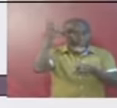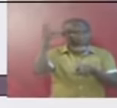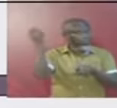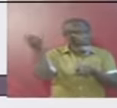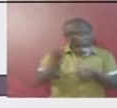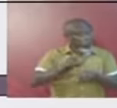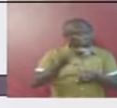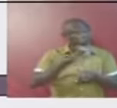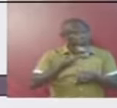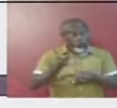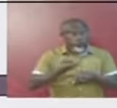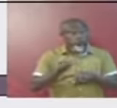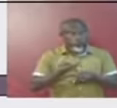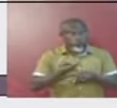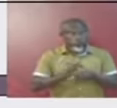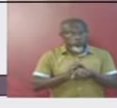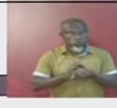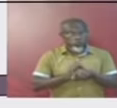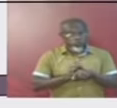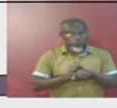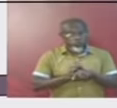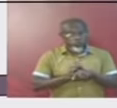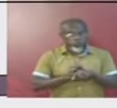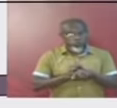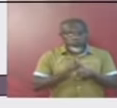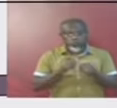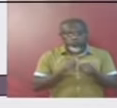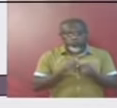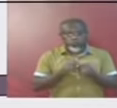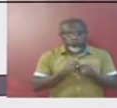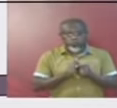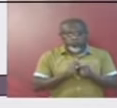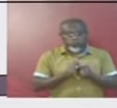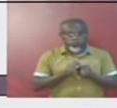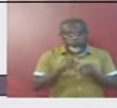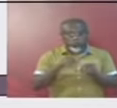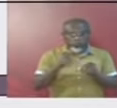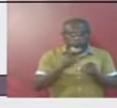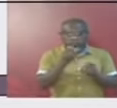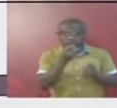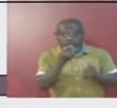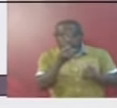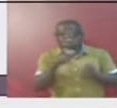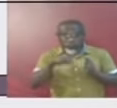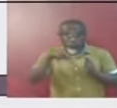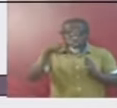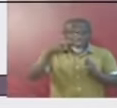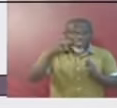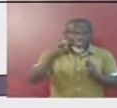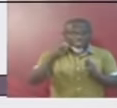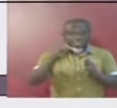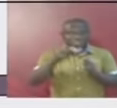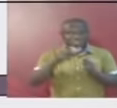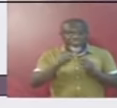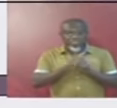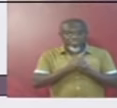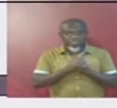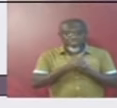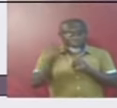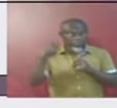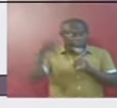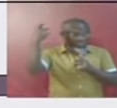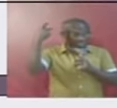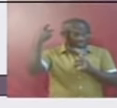for uncontrolled chronic problems. So high blood sugars, high blood pressures, and even some of the